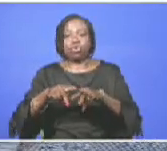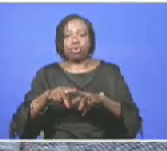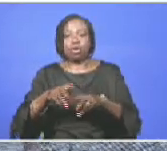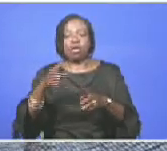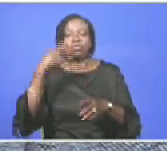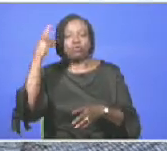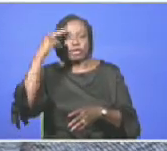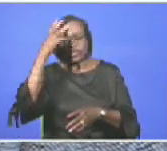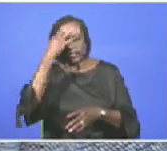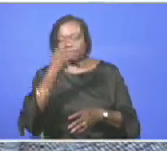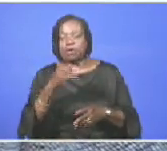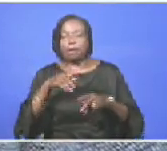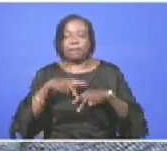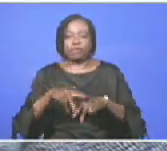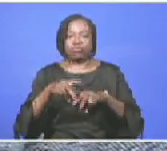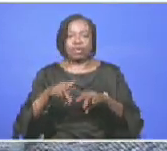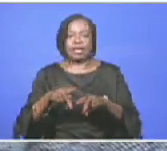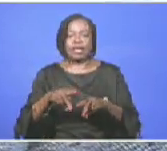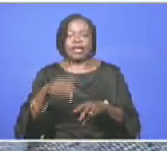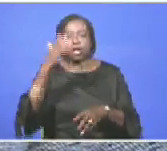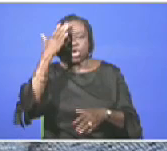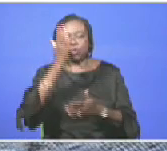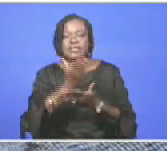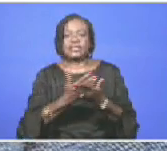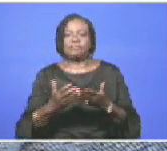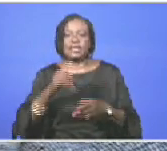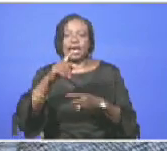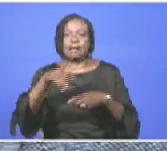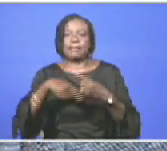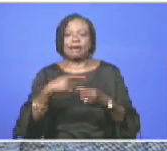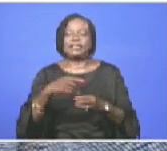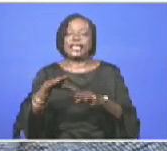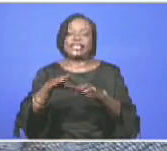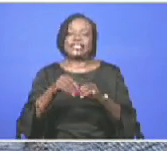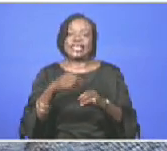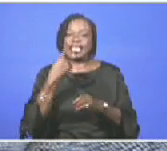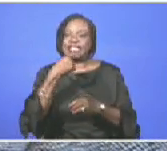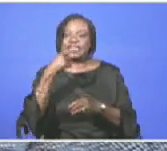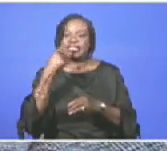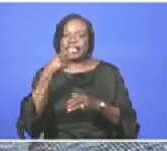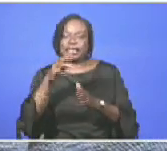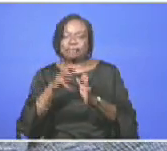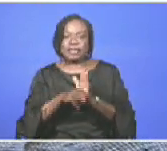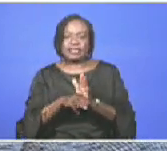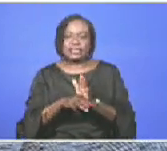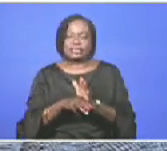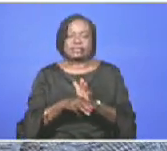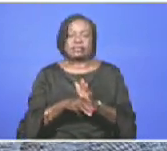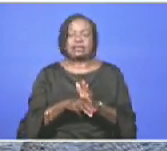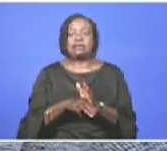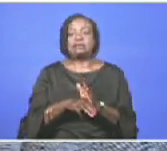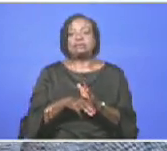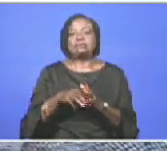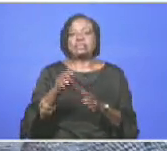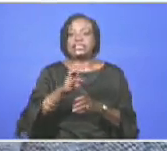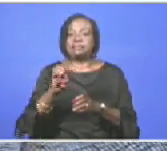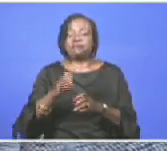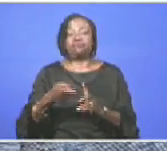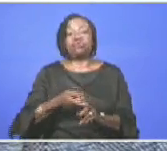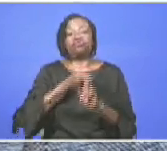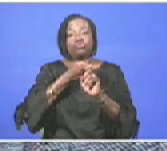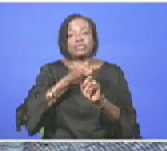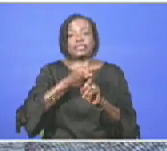patrolling. They will know something about taking statements similar to what recruits get at the police